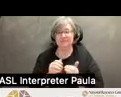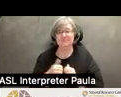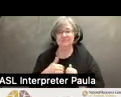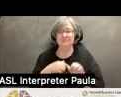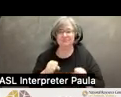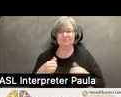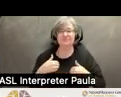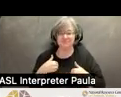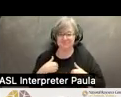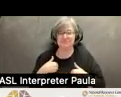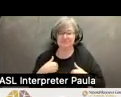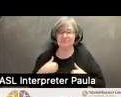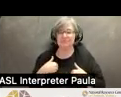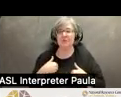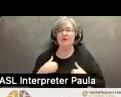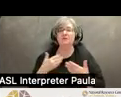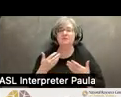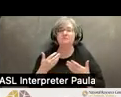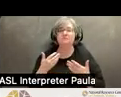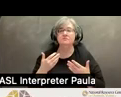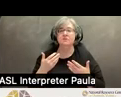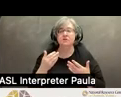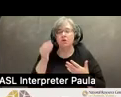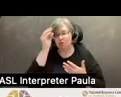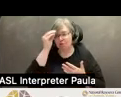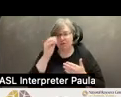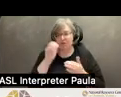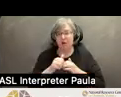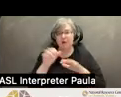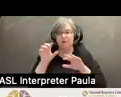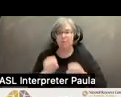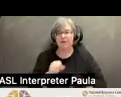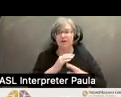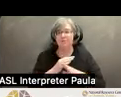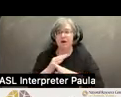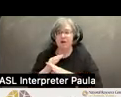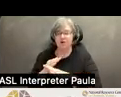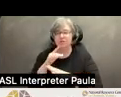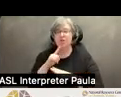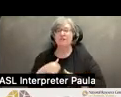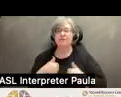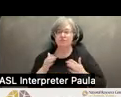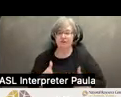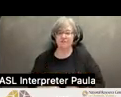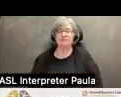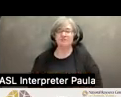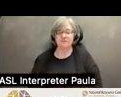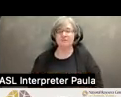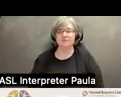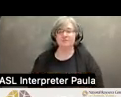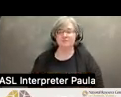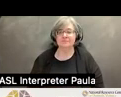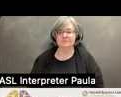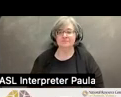have a say in bringing down the barriers for survivors that we are working with. And